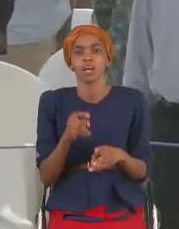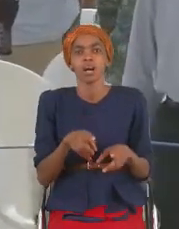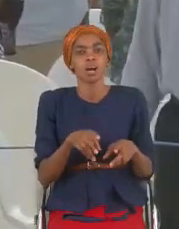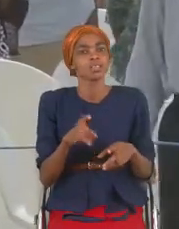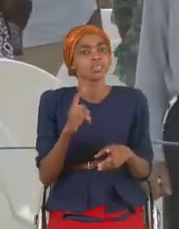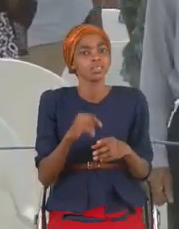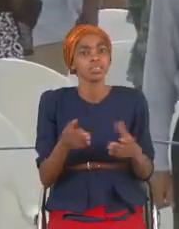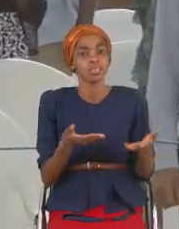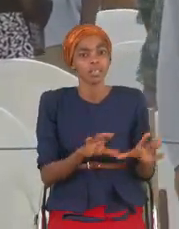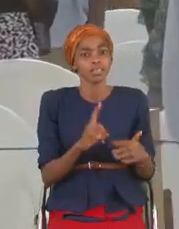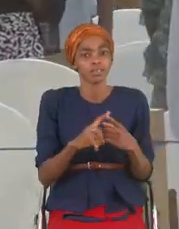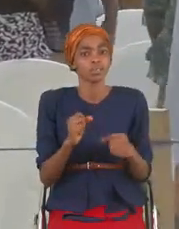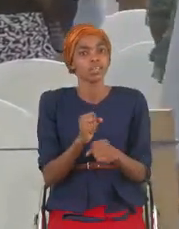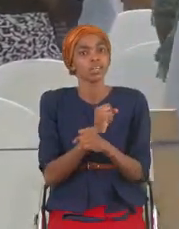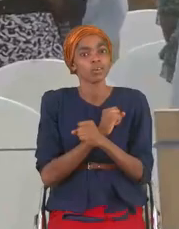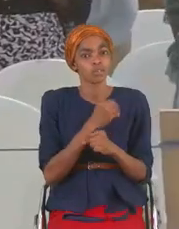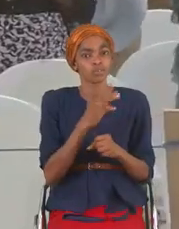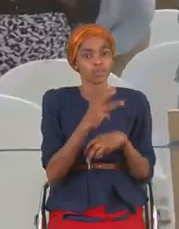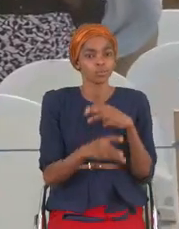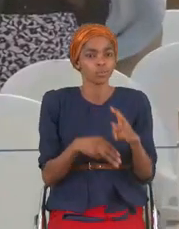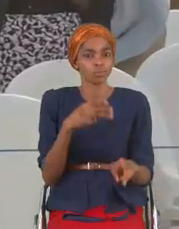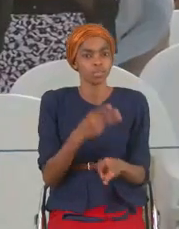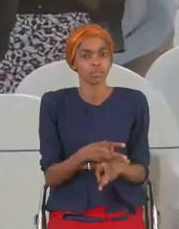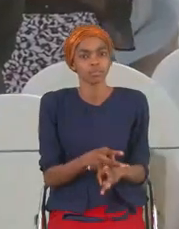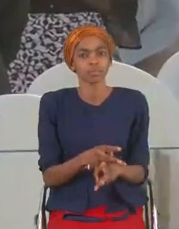the affections of the world.